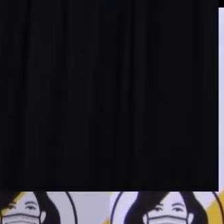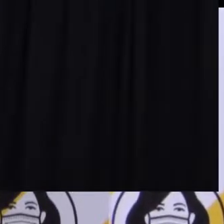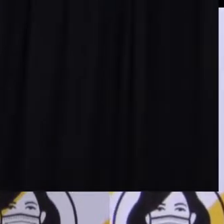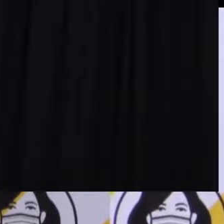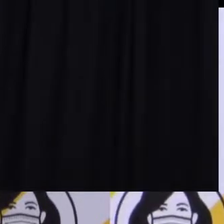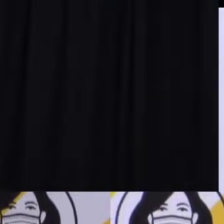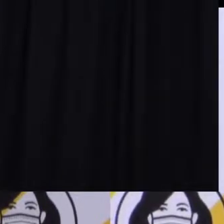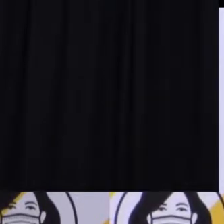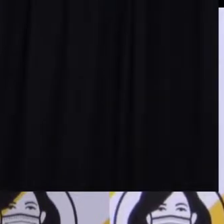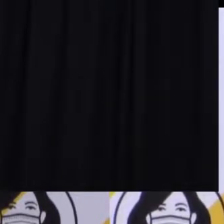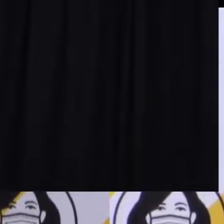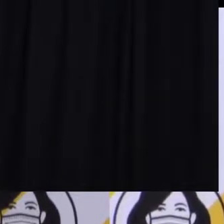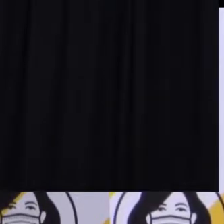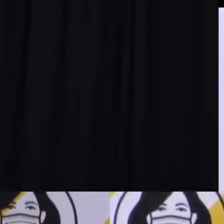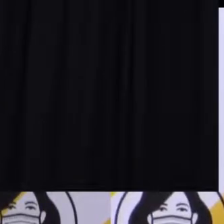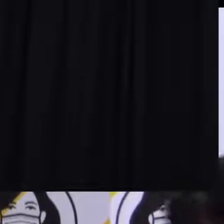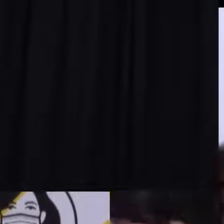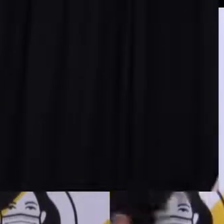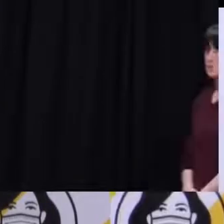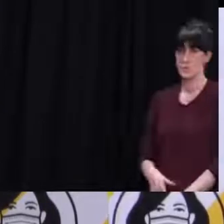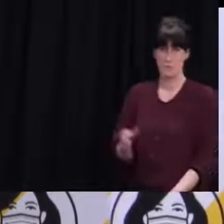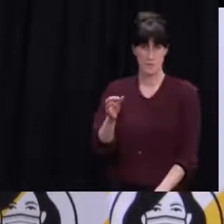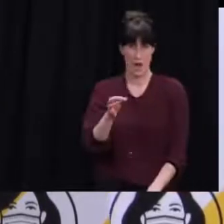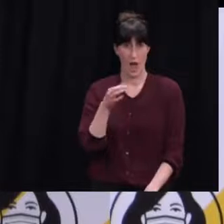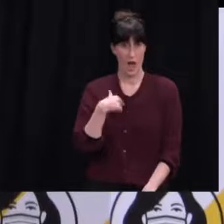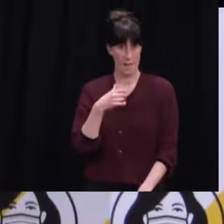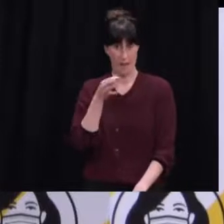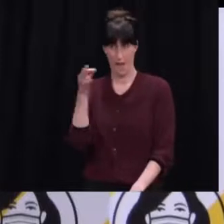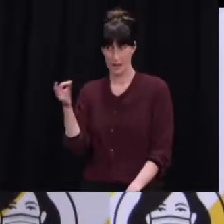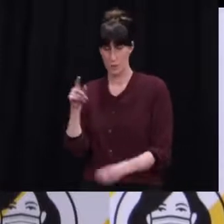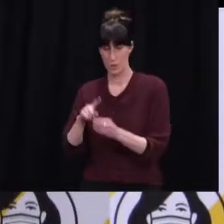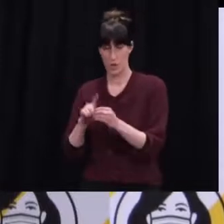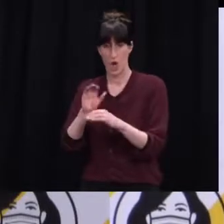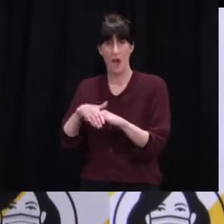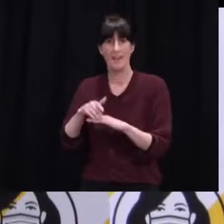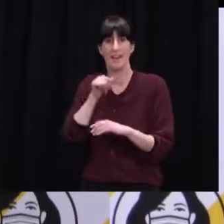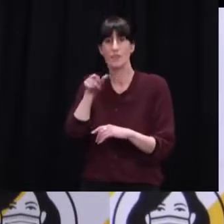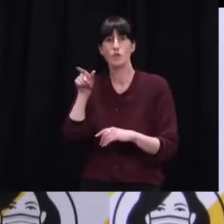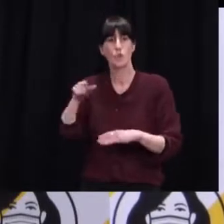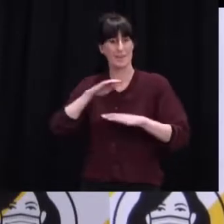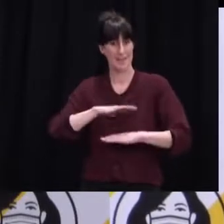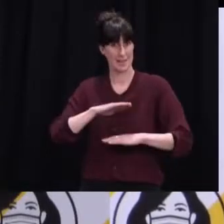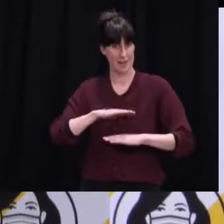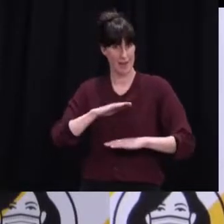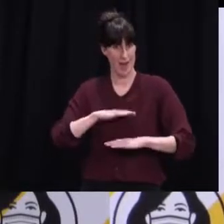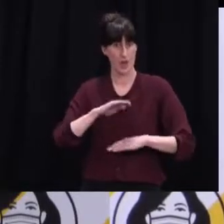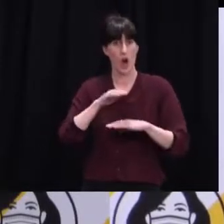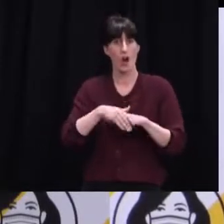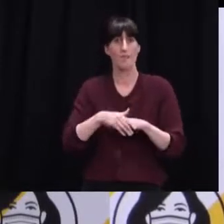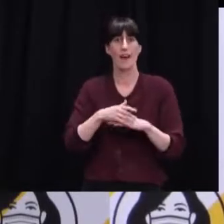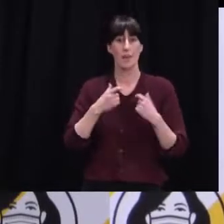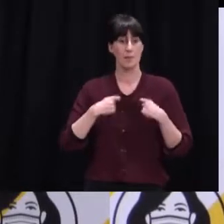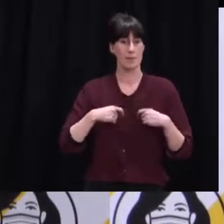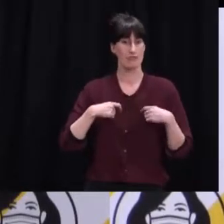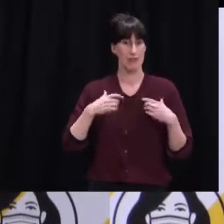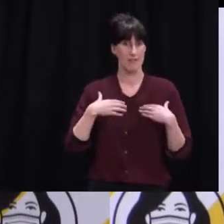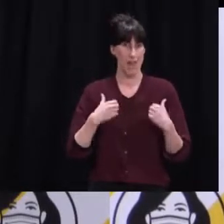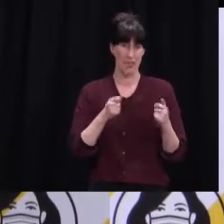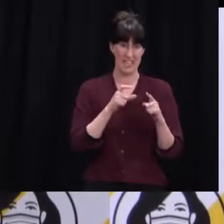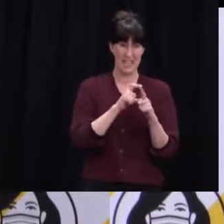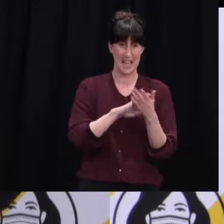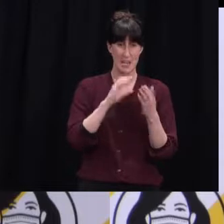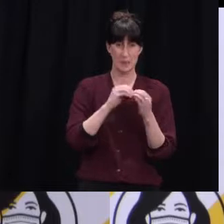so I don't really have anything to add to what the Director General has said. Minister, whether you're happy with the level of transparency that's been shown and the fact that